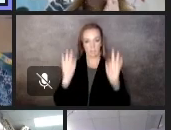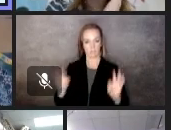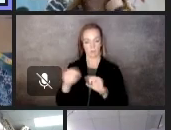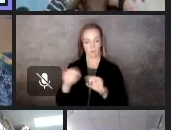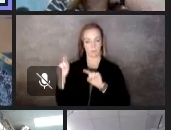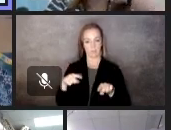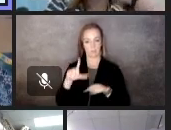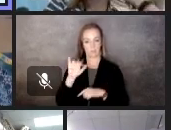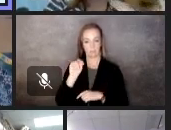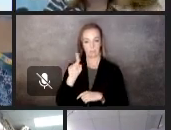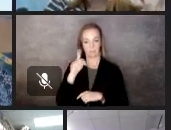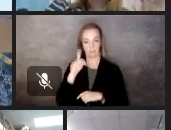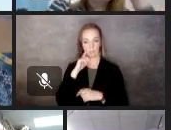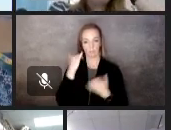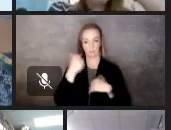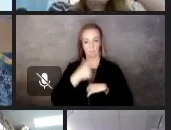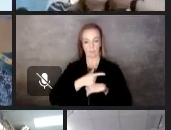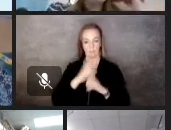today's meeting.